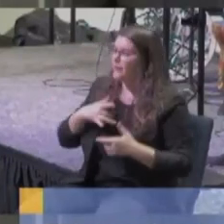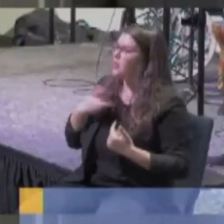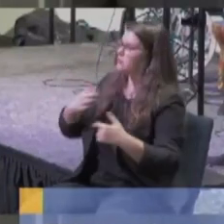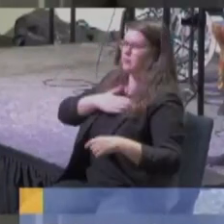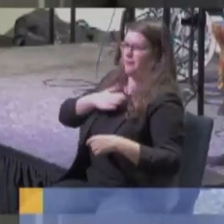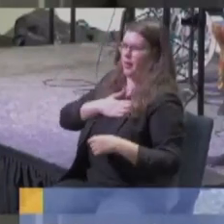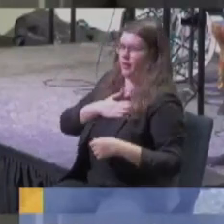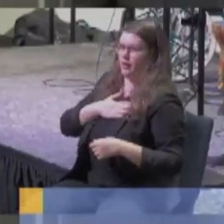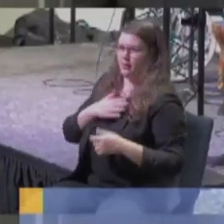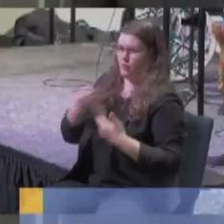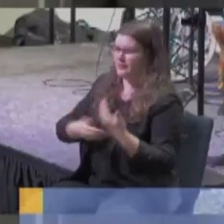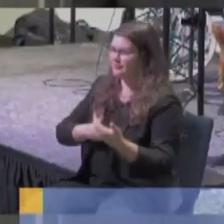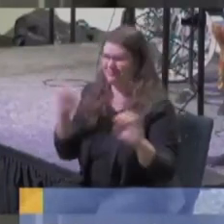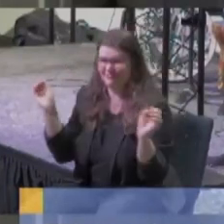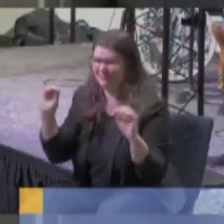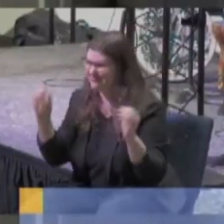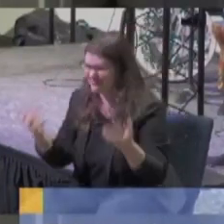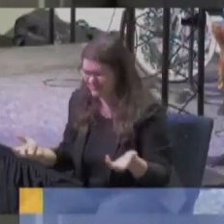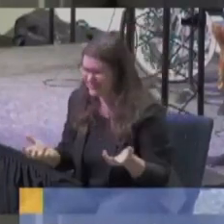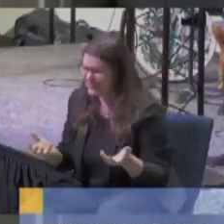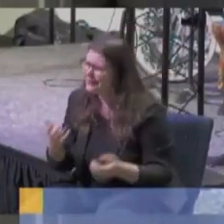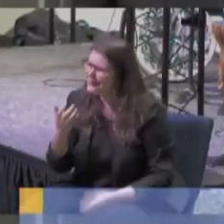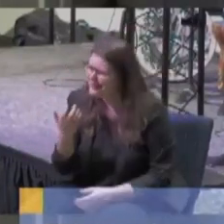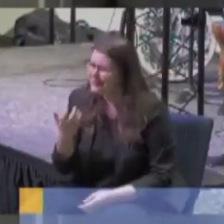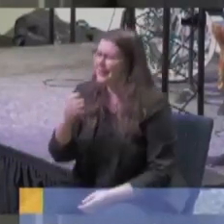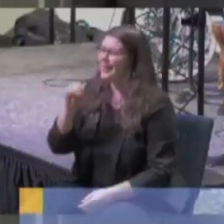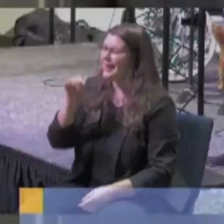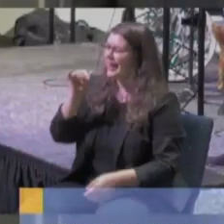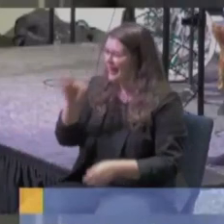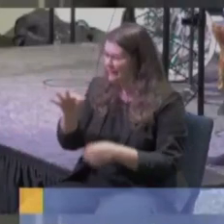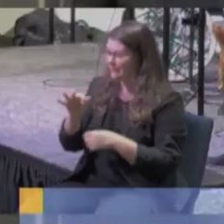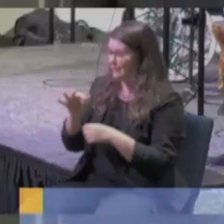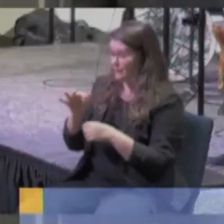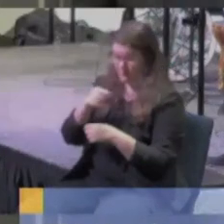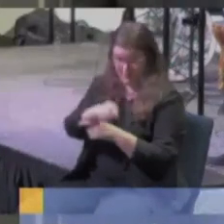people can contribute creatively and personally to